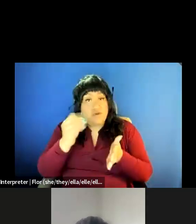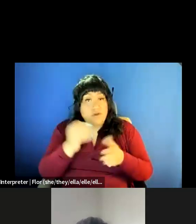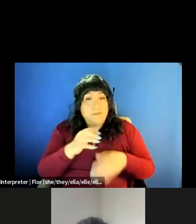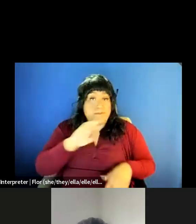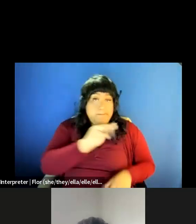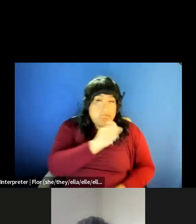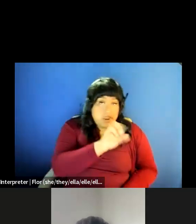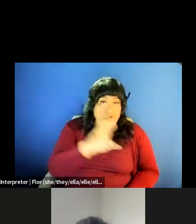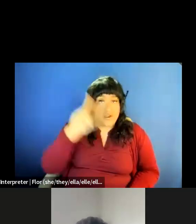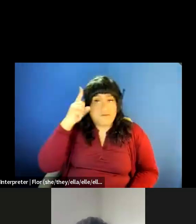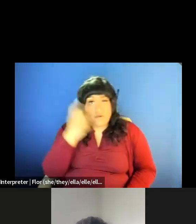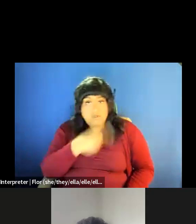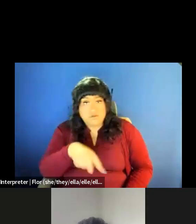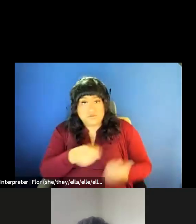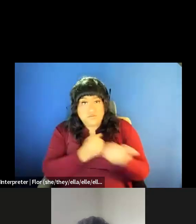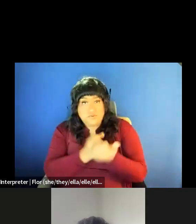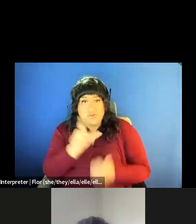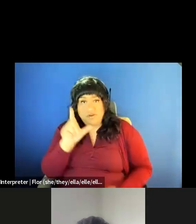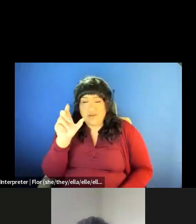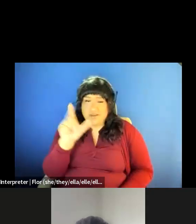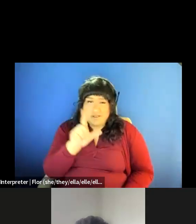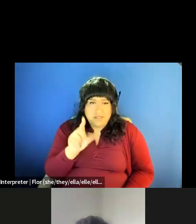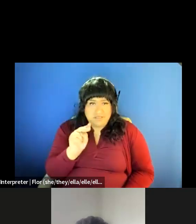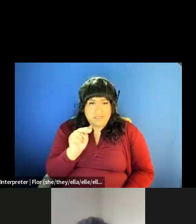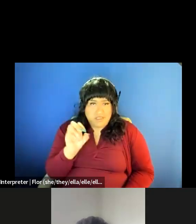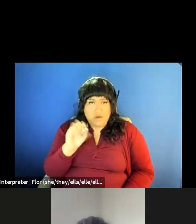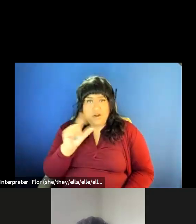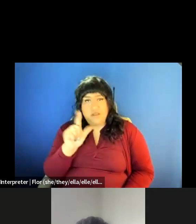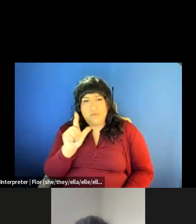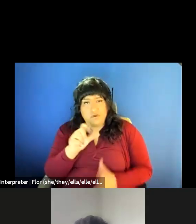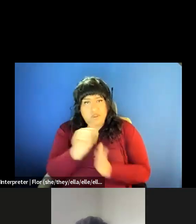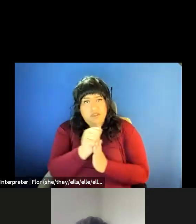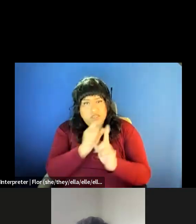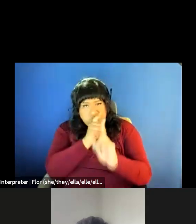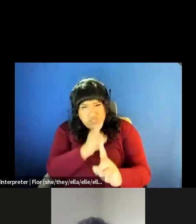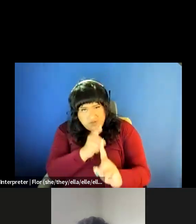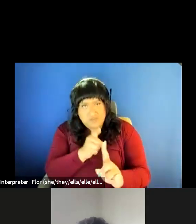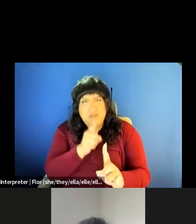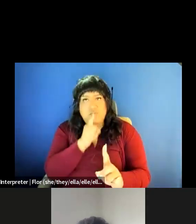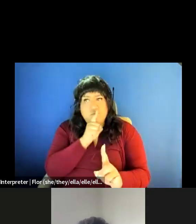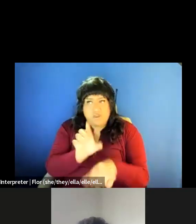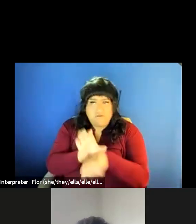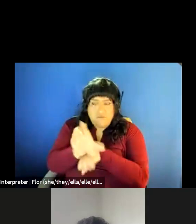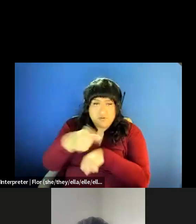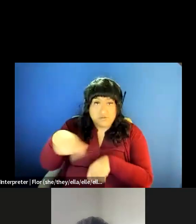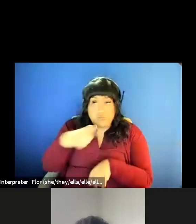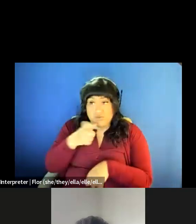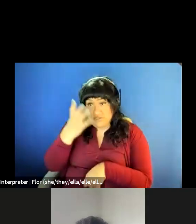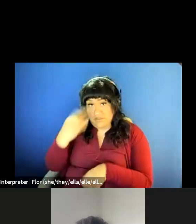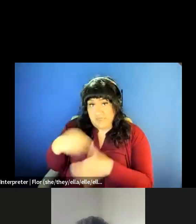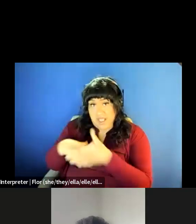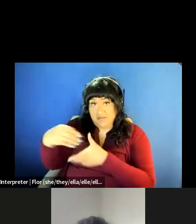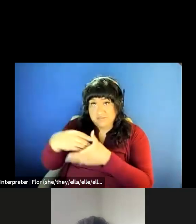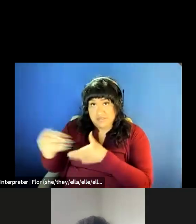the governor, and those who support their neoliberal agenda have been desperate to develop more tools to effectively force many of those sleeping outside onto a pathway to